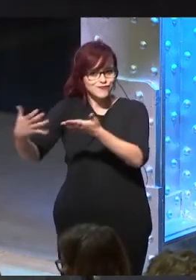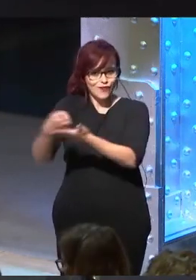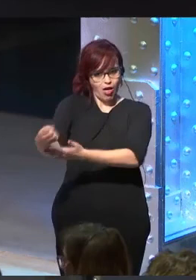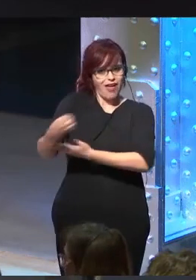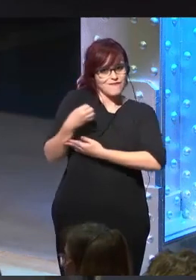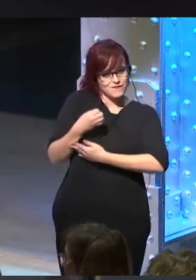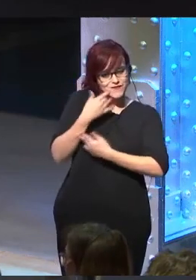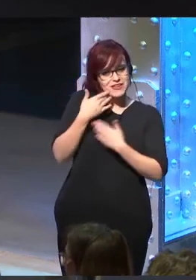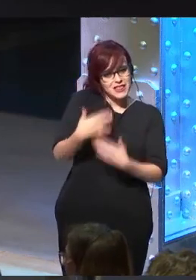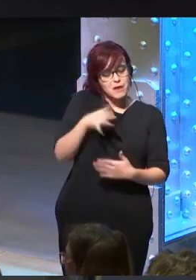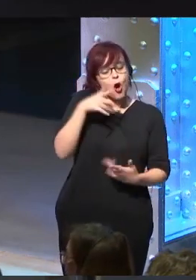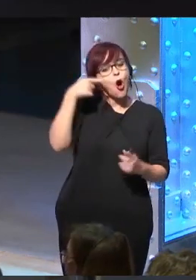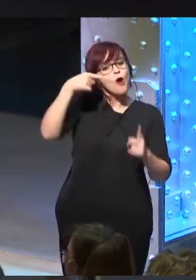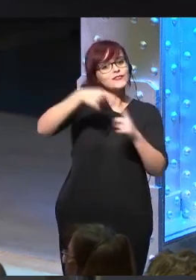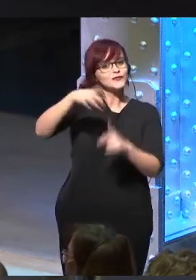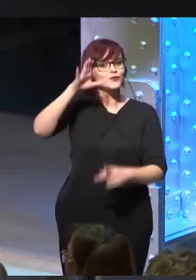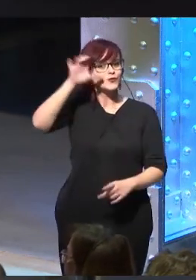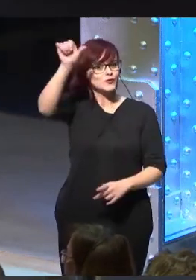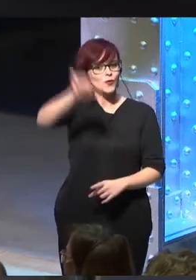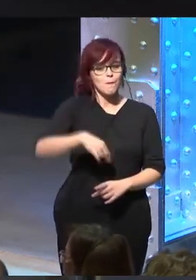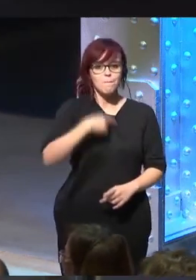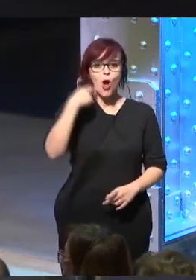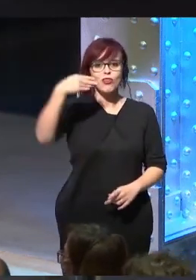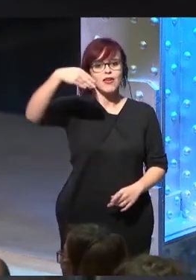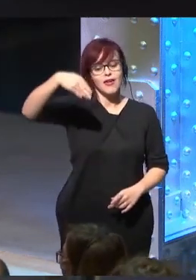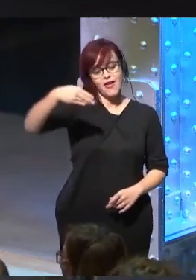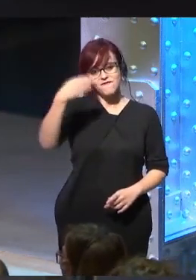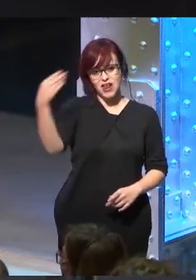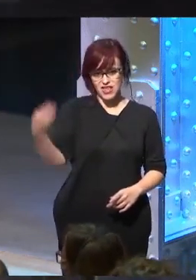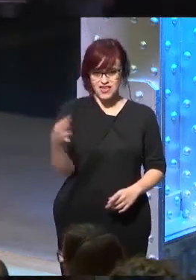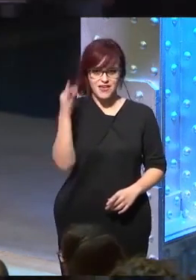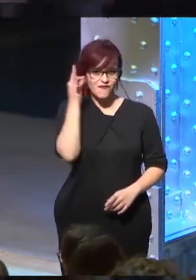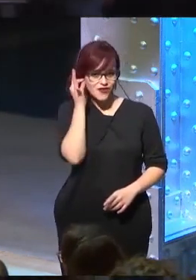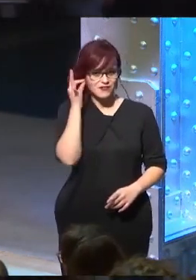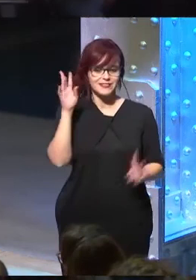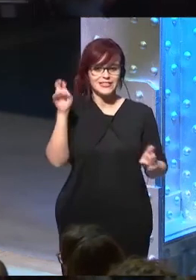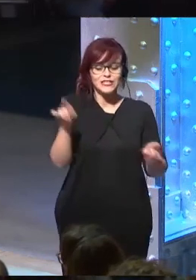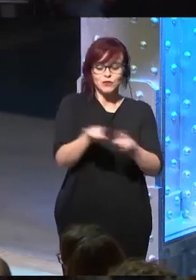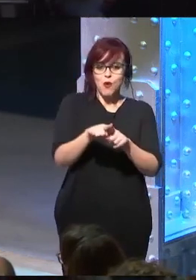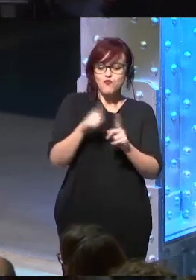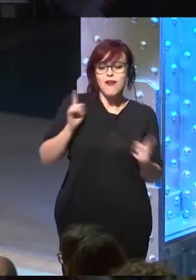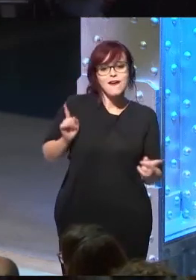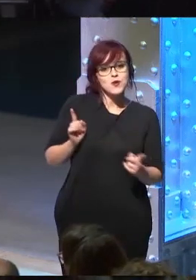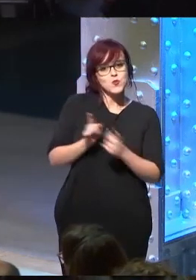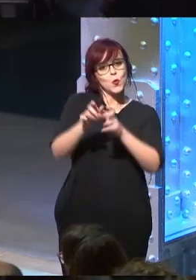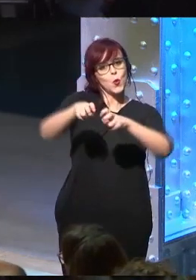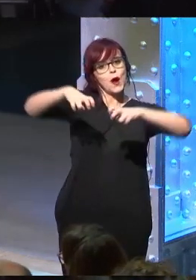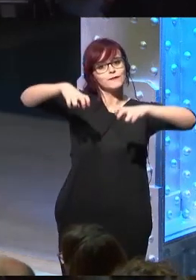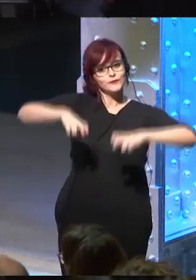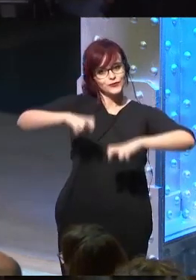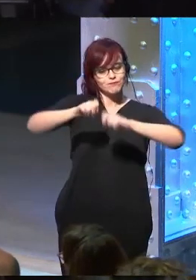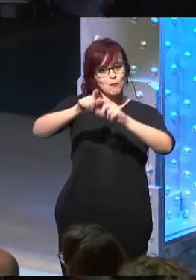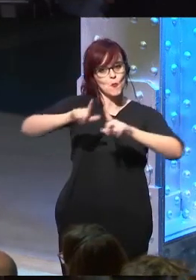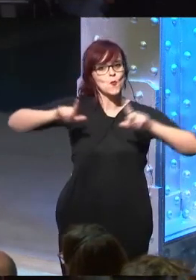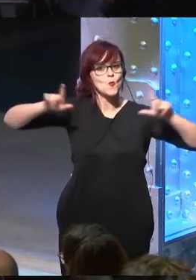that has lent us their infrastructure to be able to listen to Mary Bird's voice and